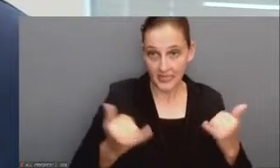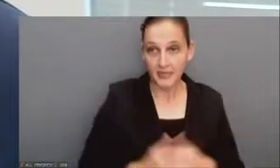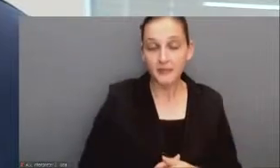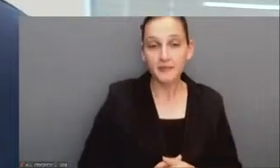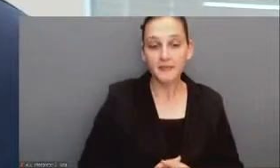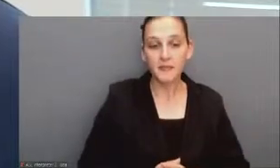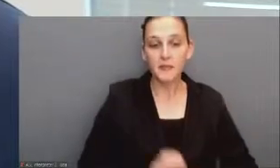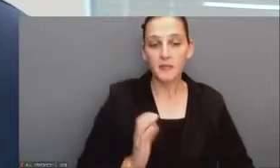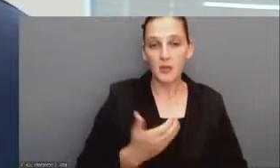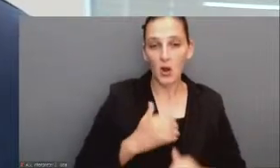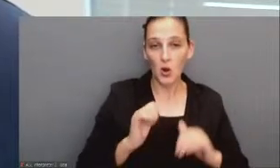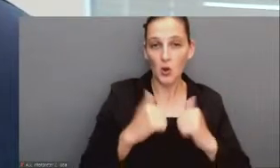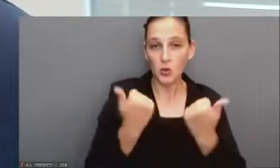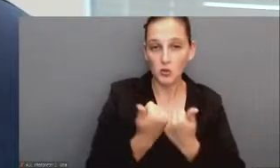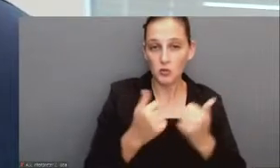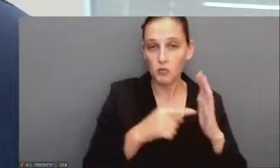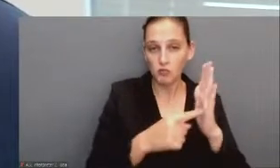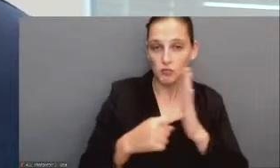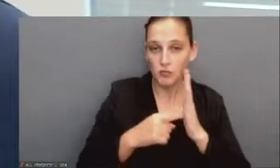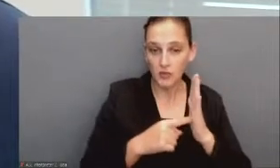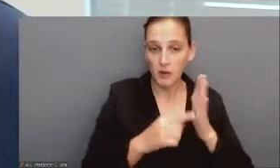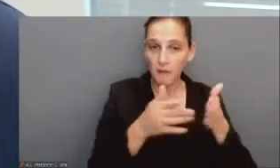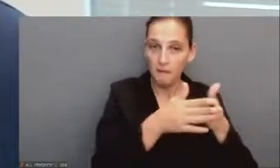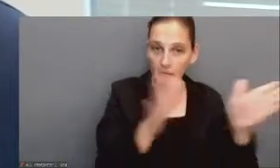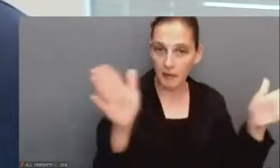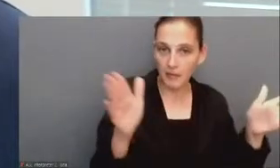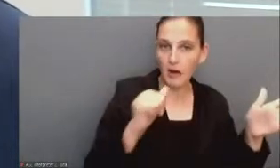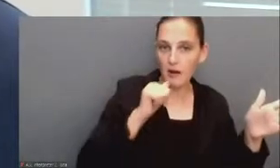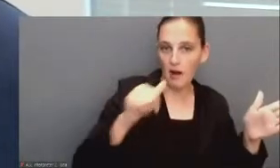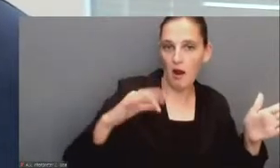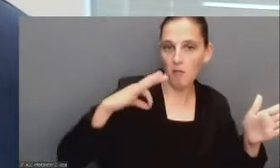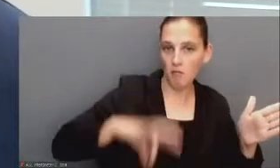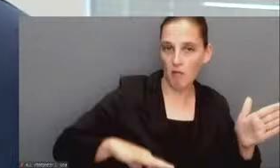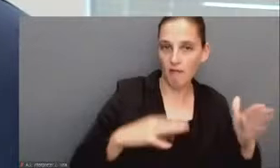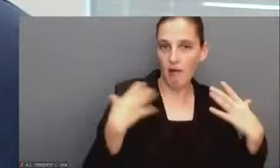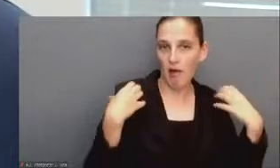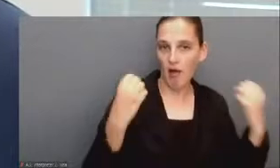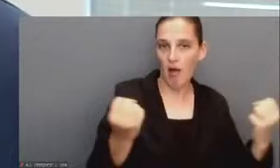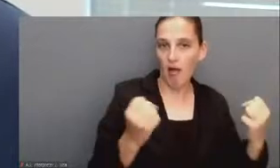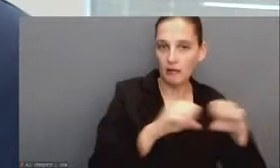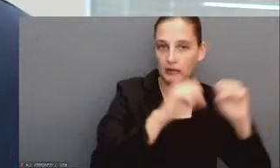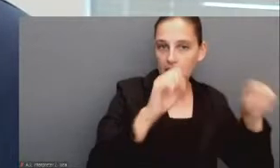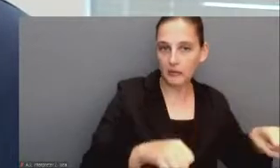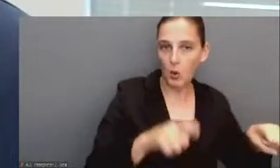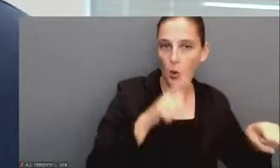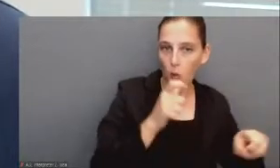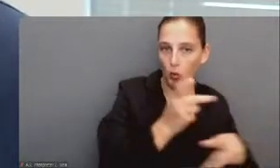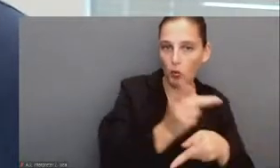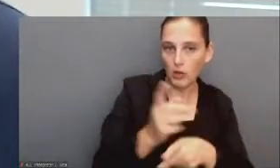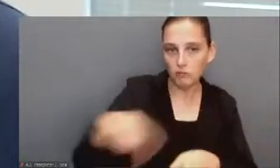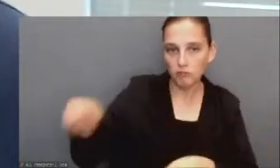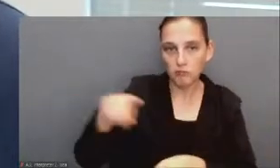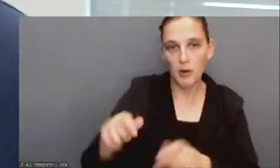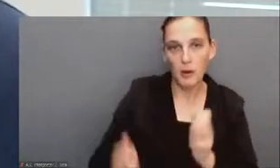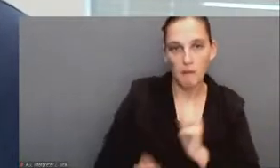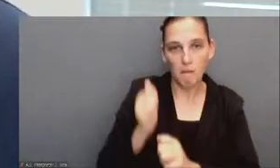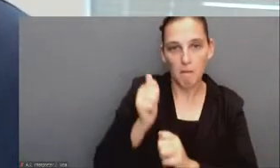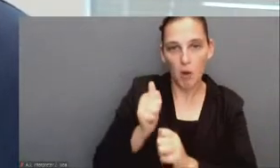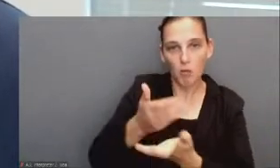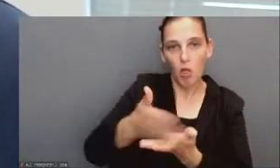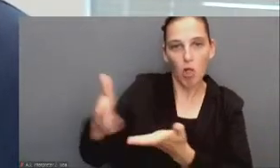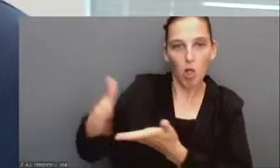association represents those public and nonprofit health systems that serve the most vulnerable. And these systems have been truly on the front